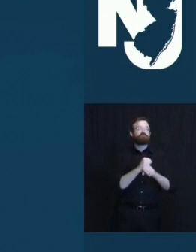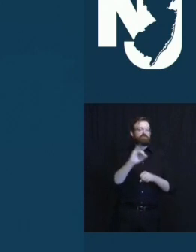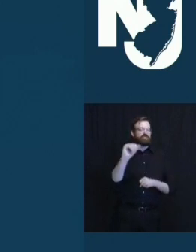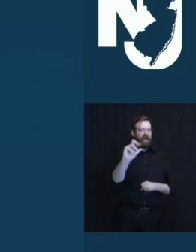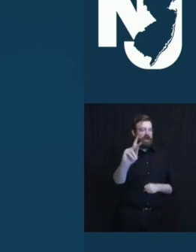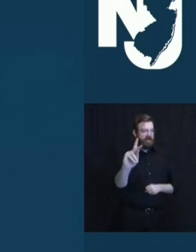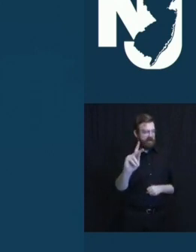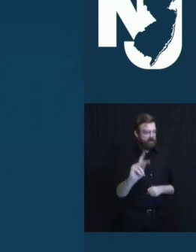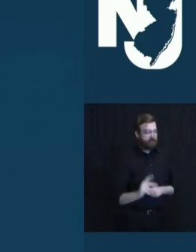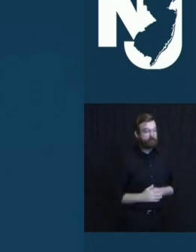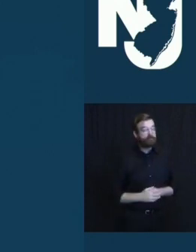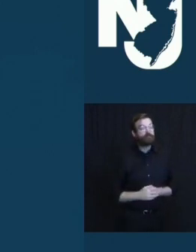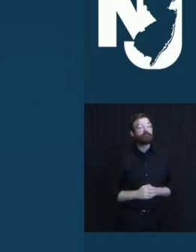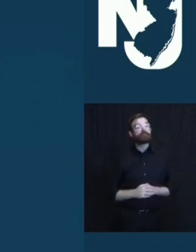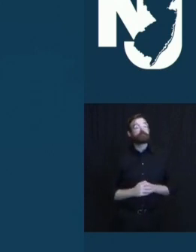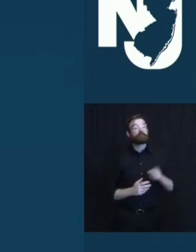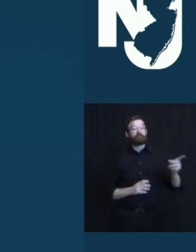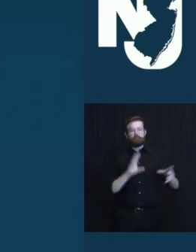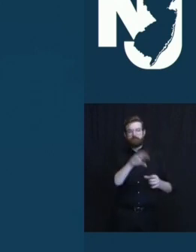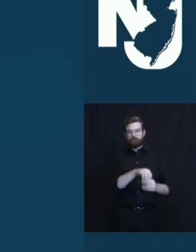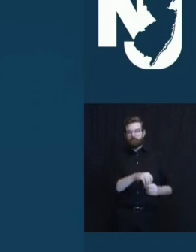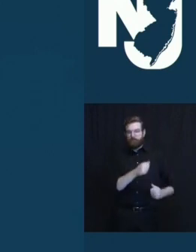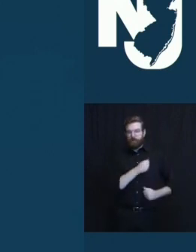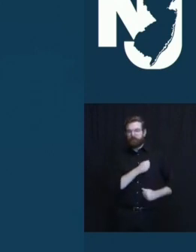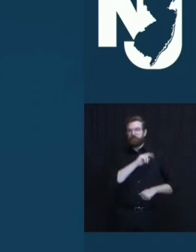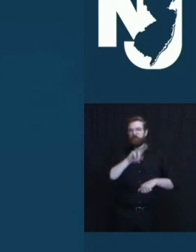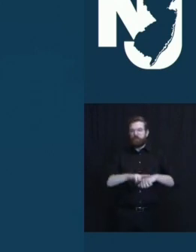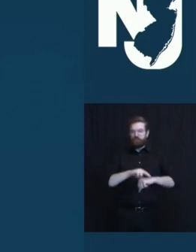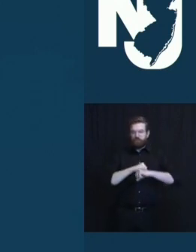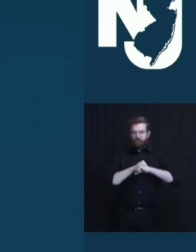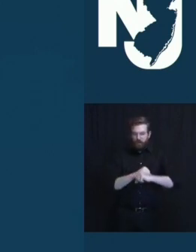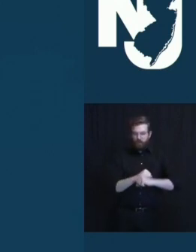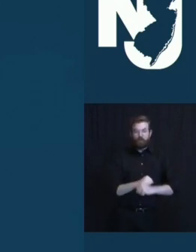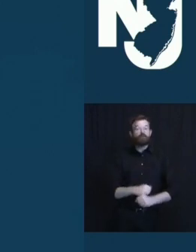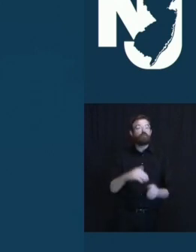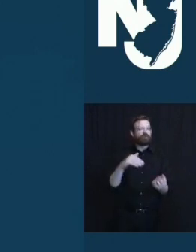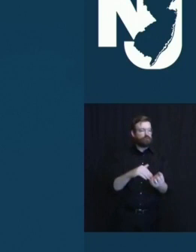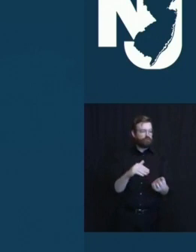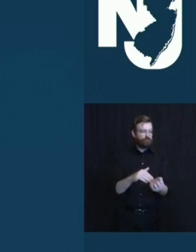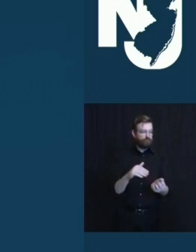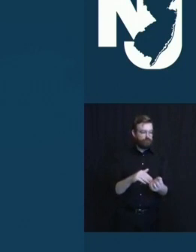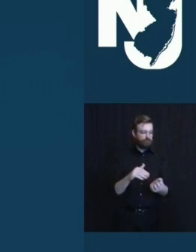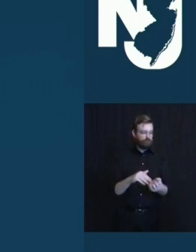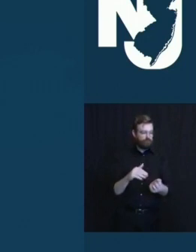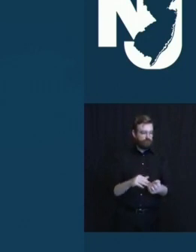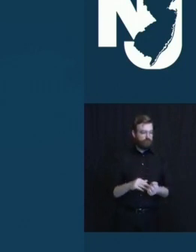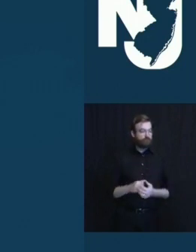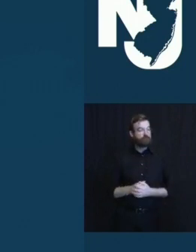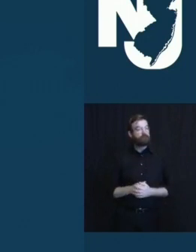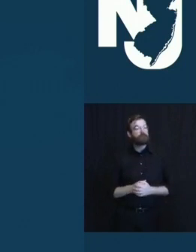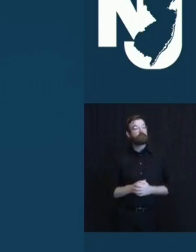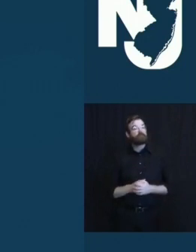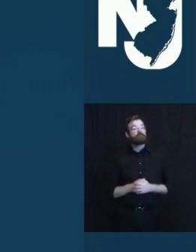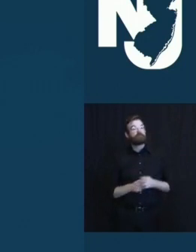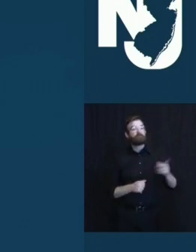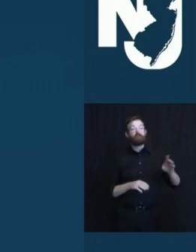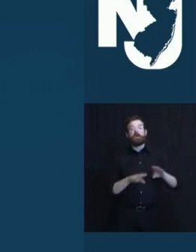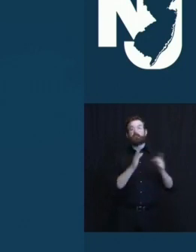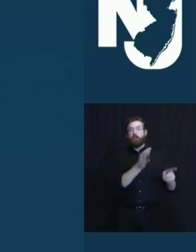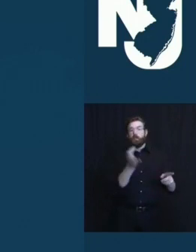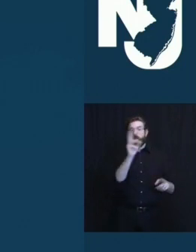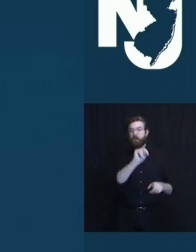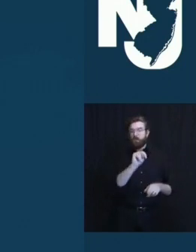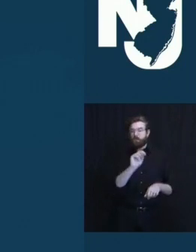which he opened more than 28 years ago. He continued to practice throughout the pandemic. As a physician, he took time to make sure his